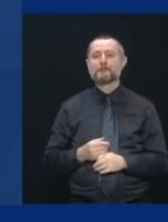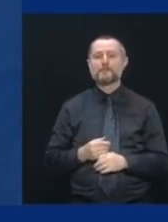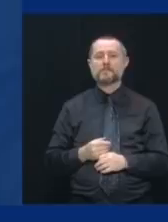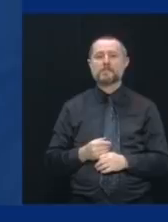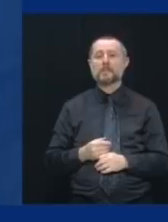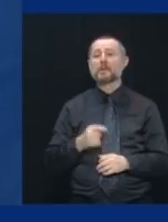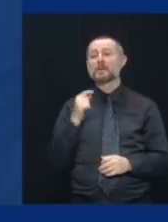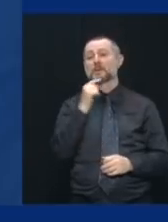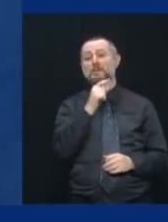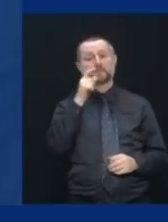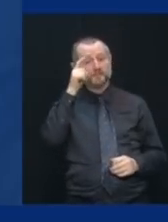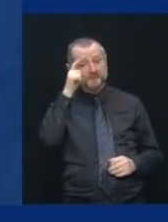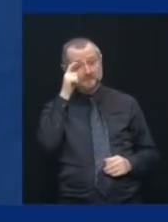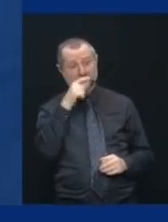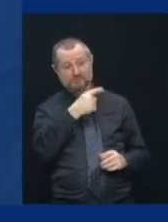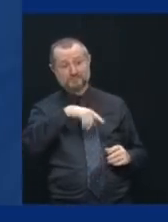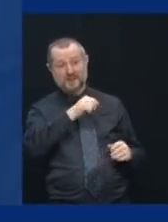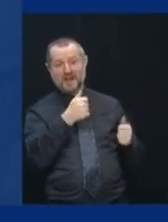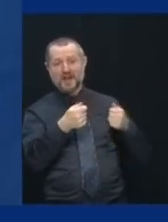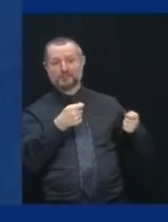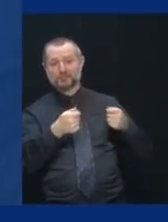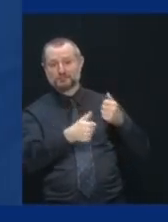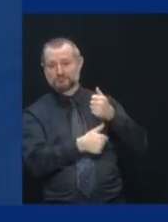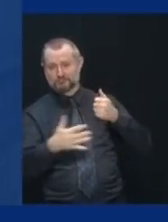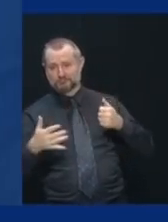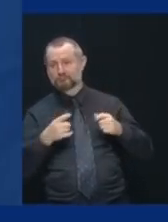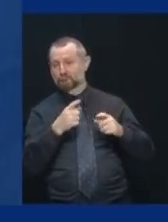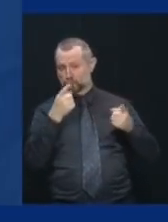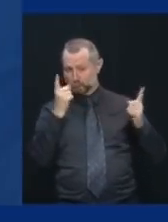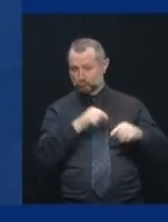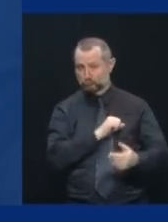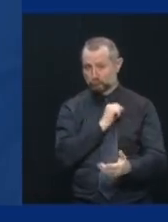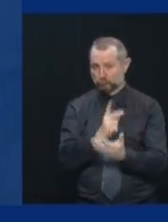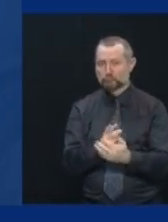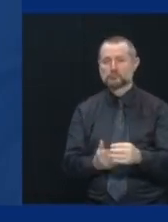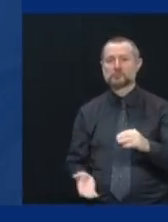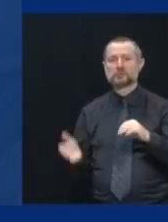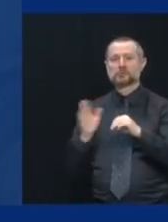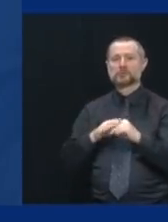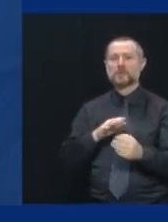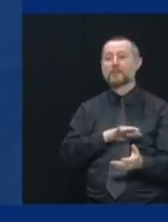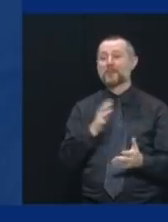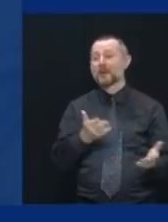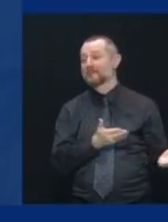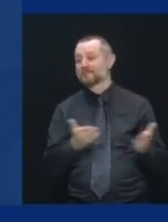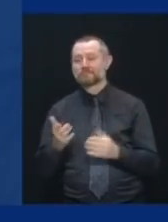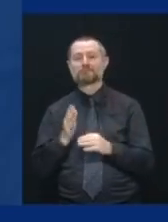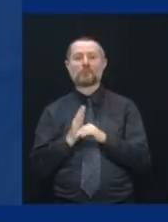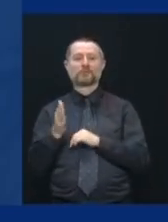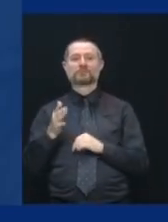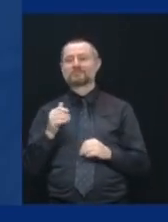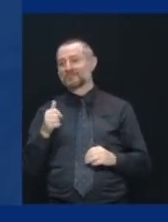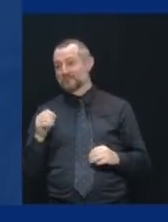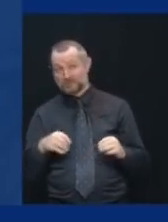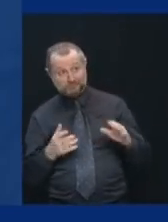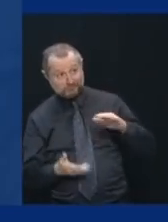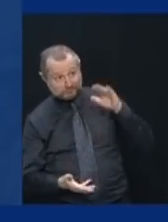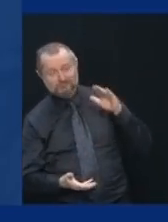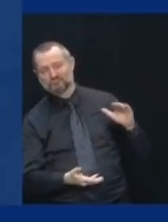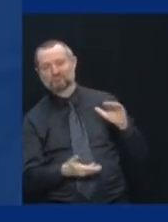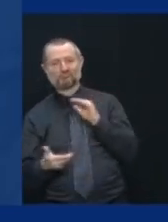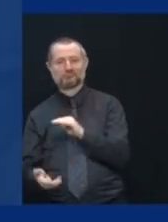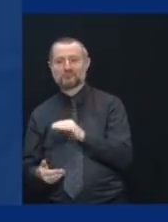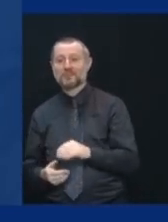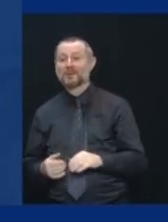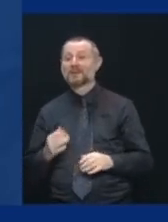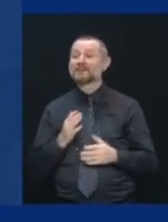The Biden administration has increased the federal supply. Again, they're not making it in the basement of the